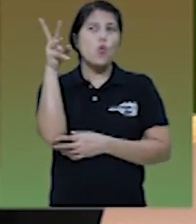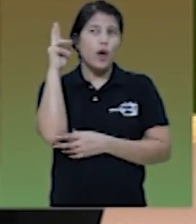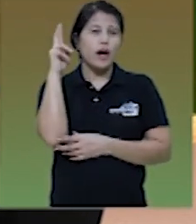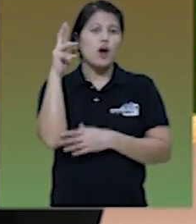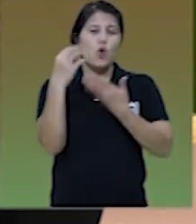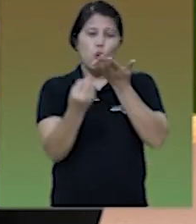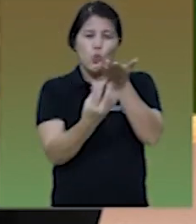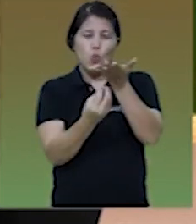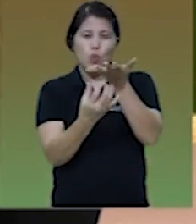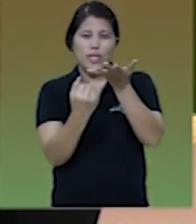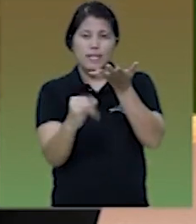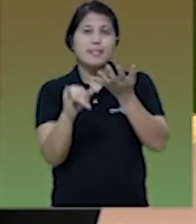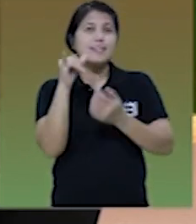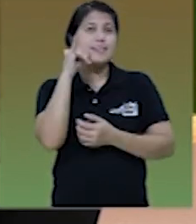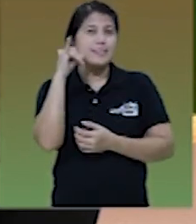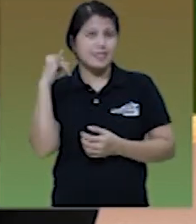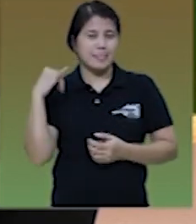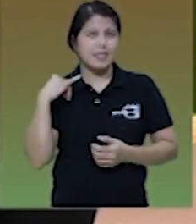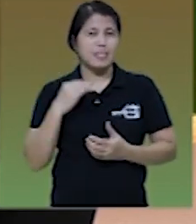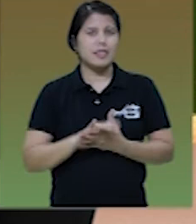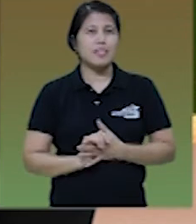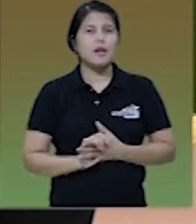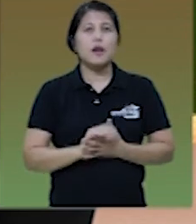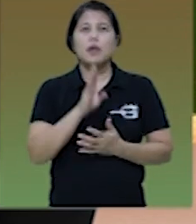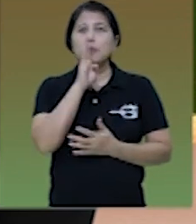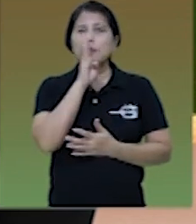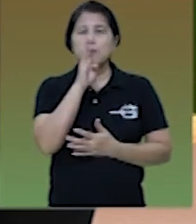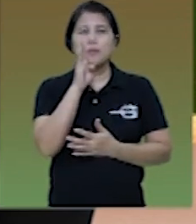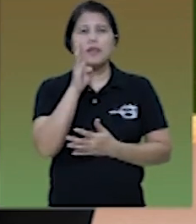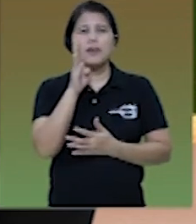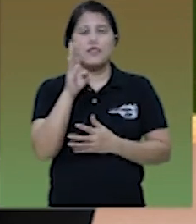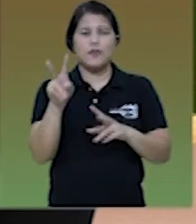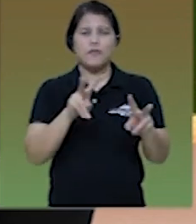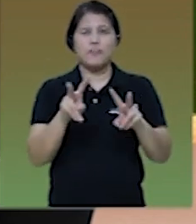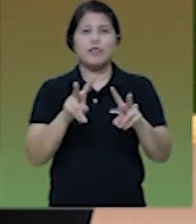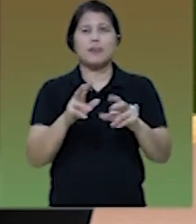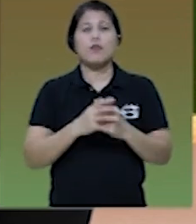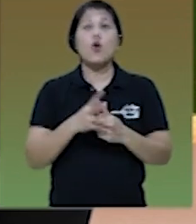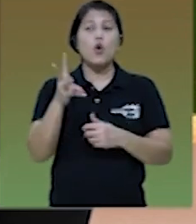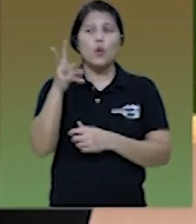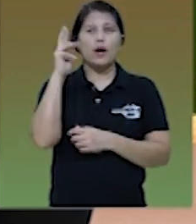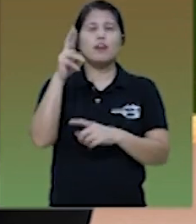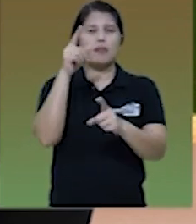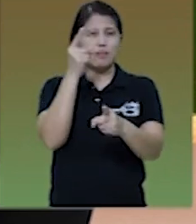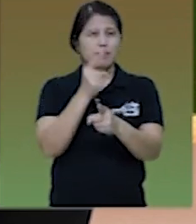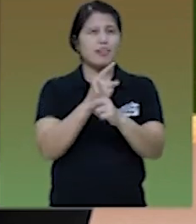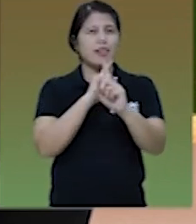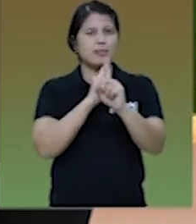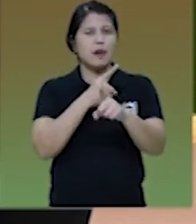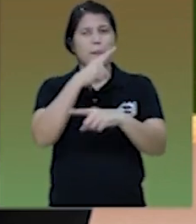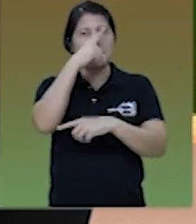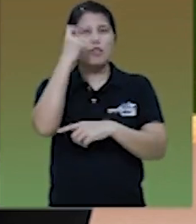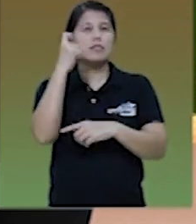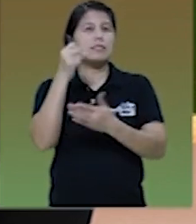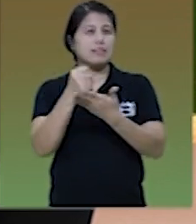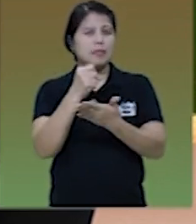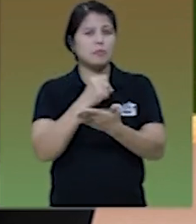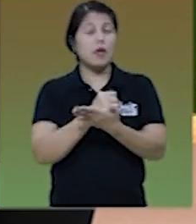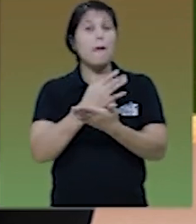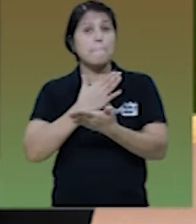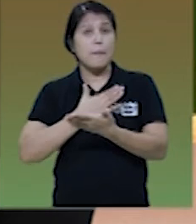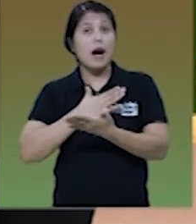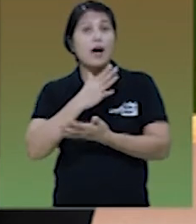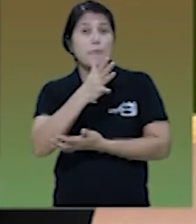cooking yesterday. The be verb were is the correct answer because the subject,